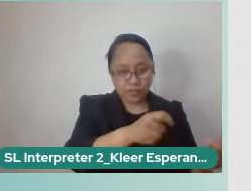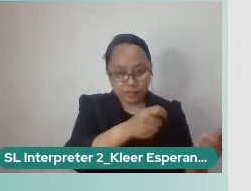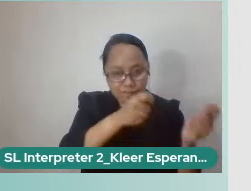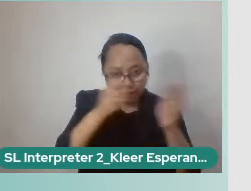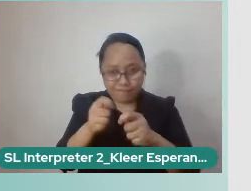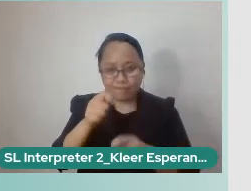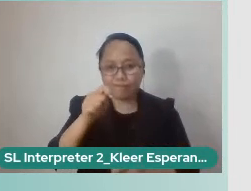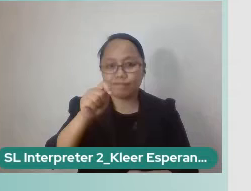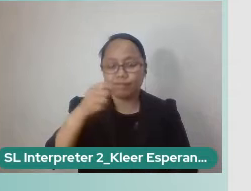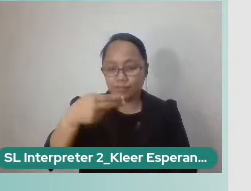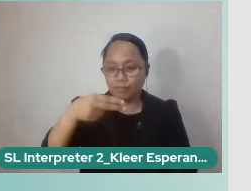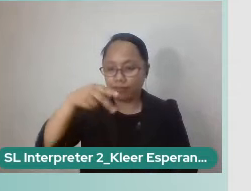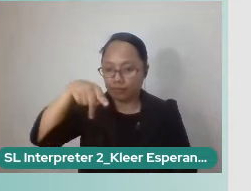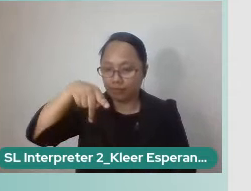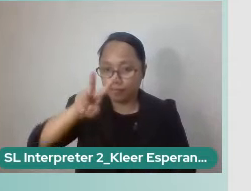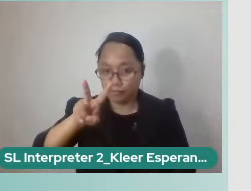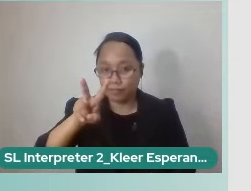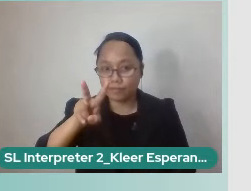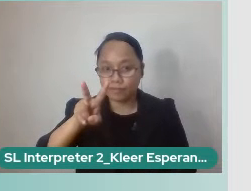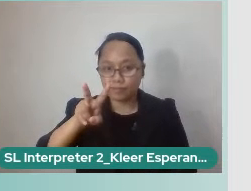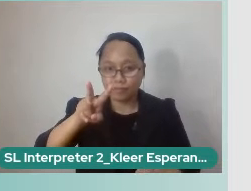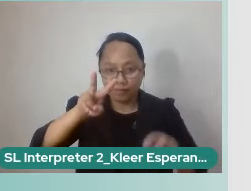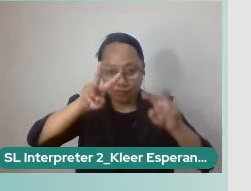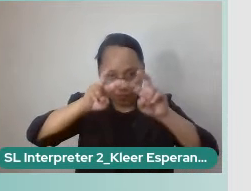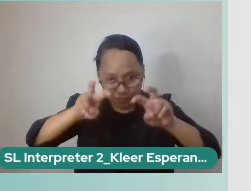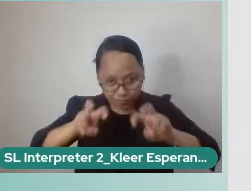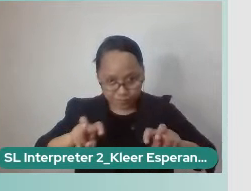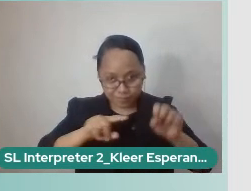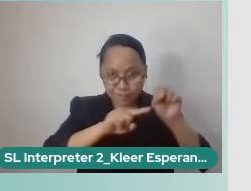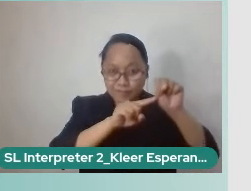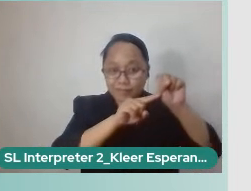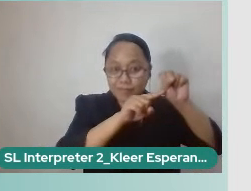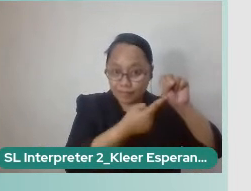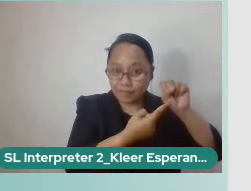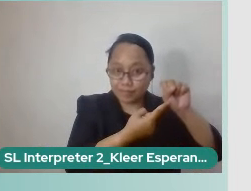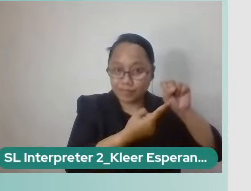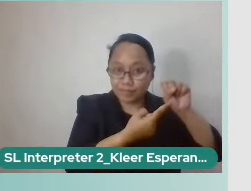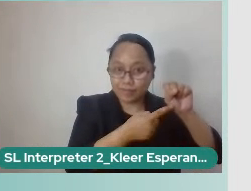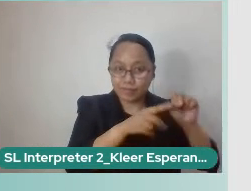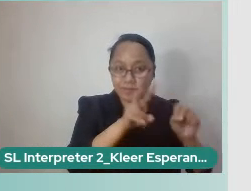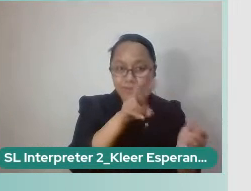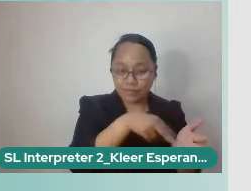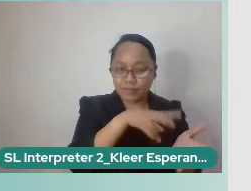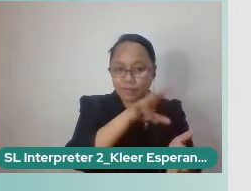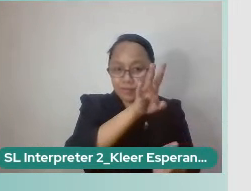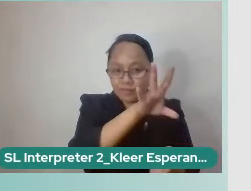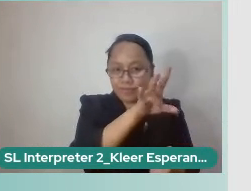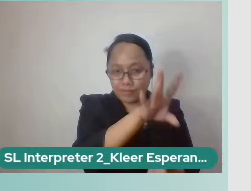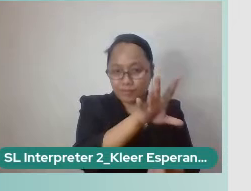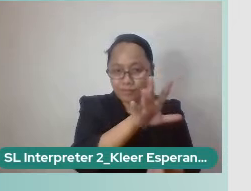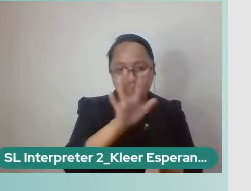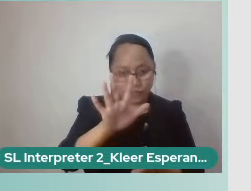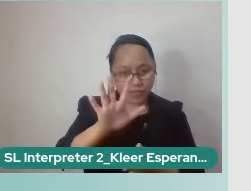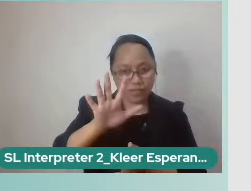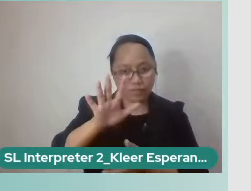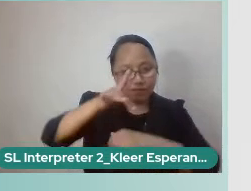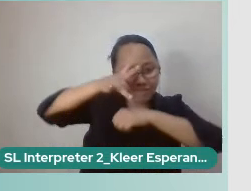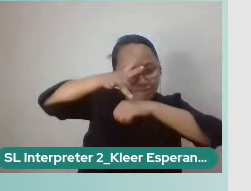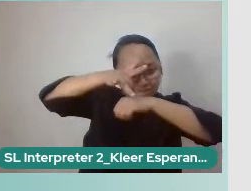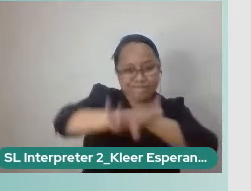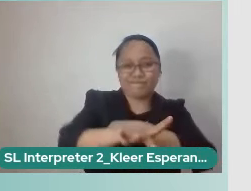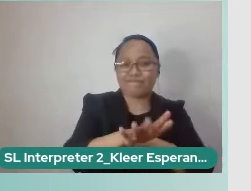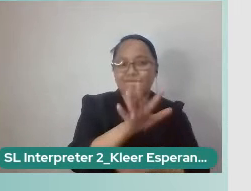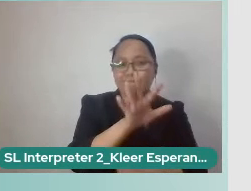cytology screening, starting at age 18 to 20, 26 tests over a lifetime recommended, to 5 yearly HPV